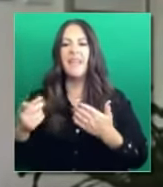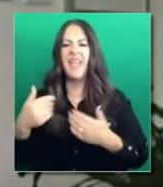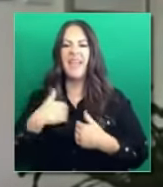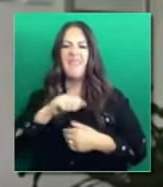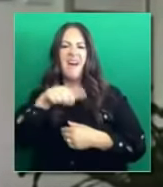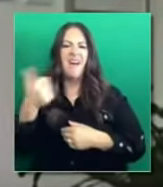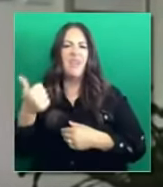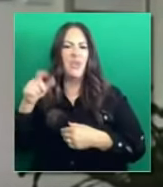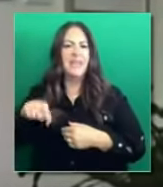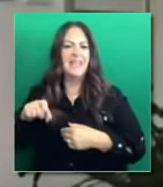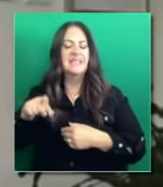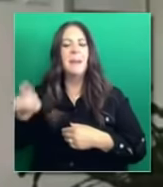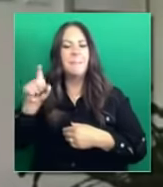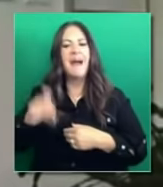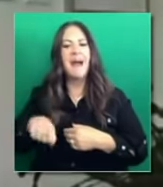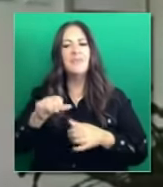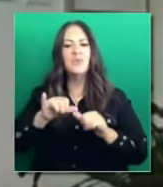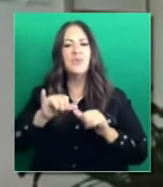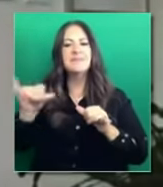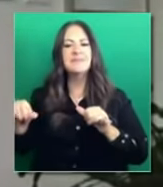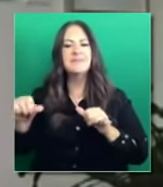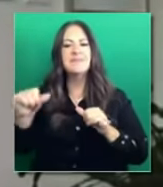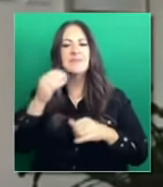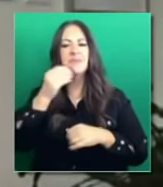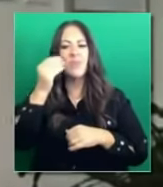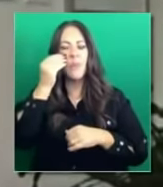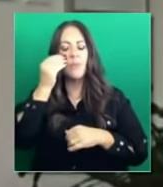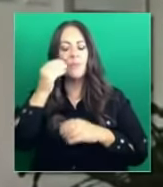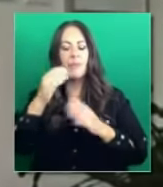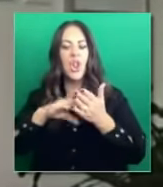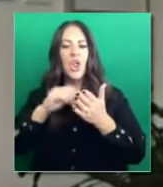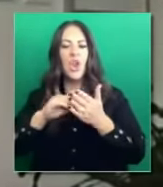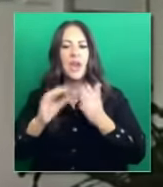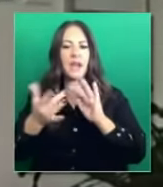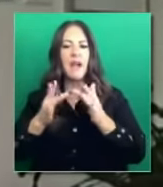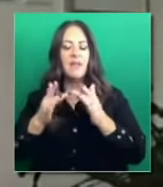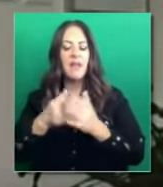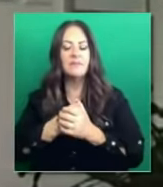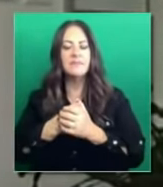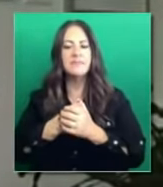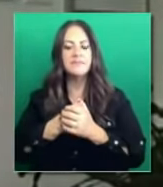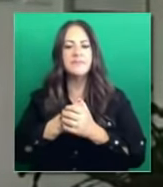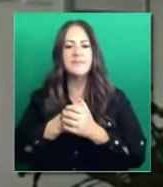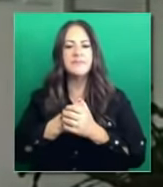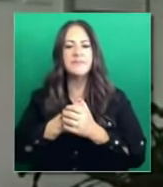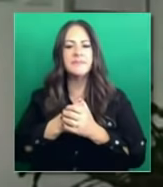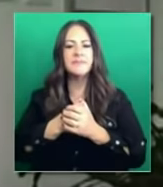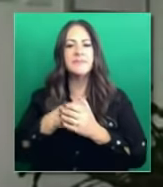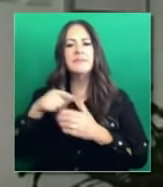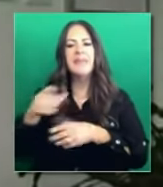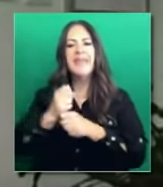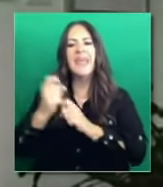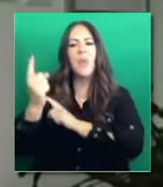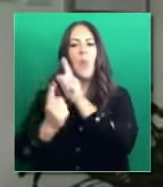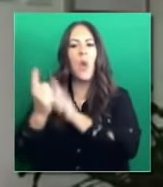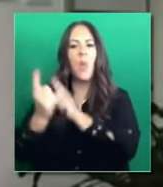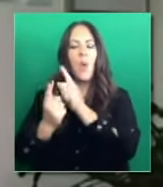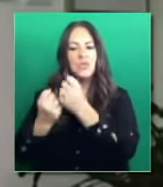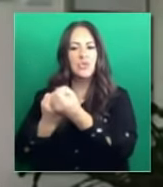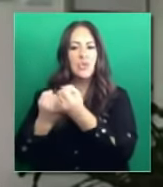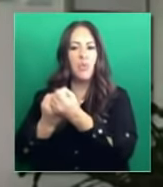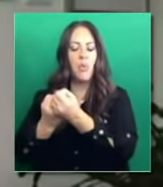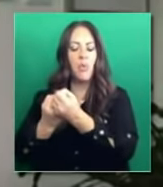indications that they need to continue to be in online learning, and they get their individualized supports in a variety